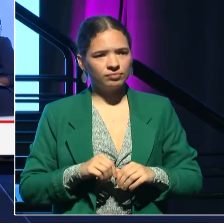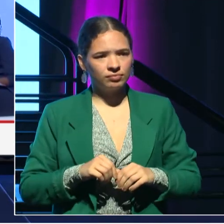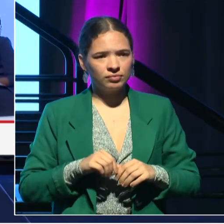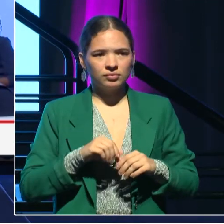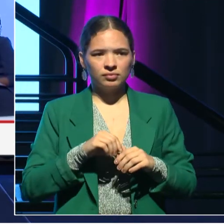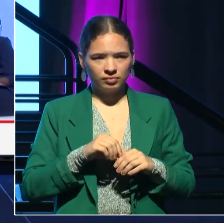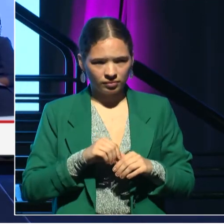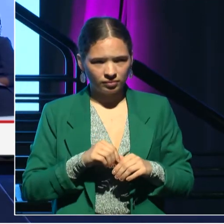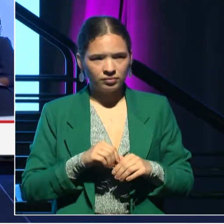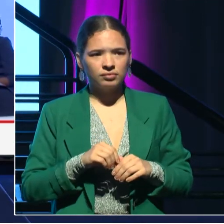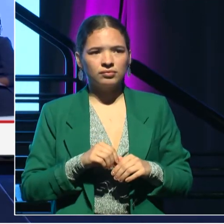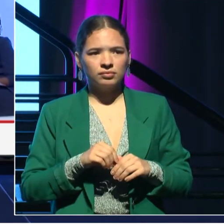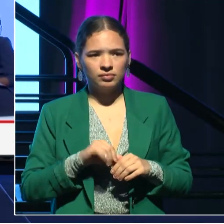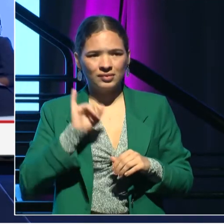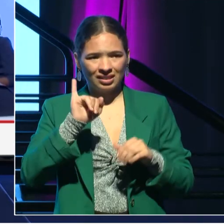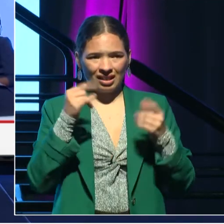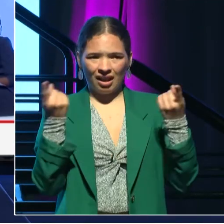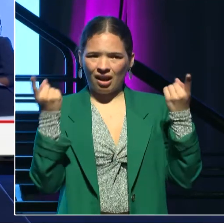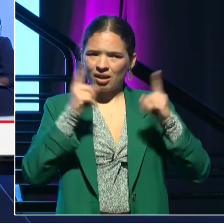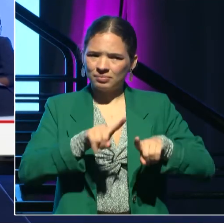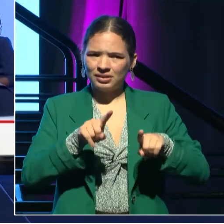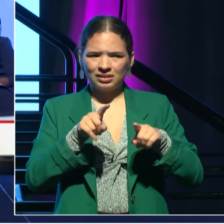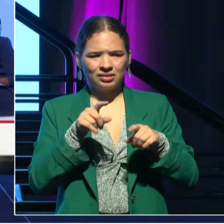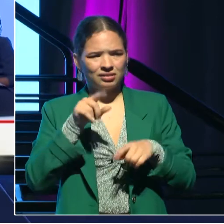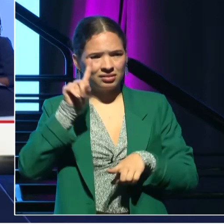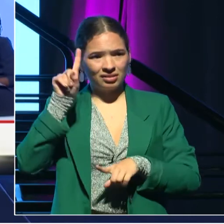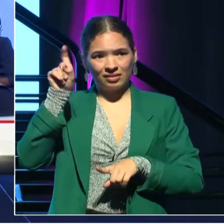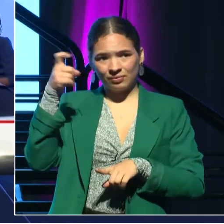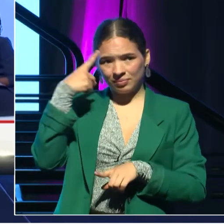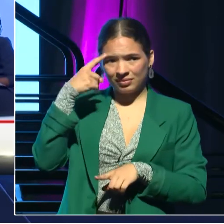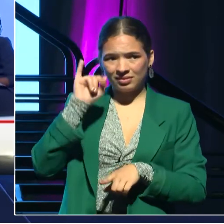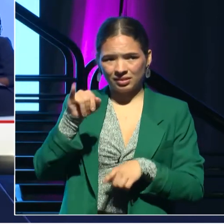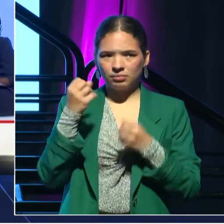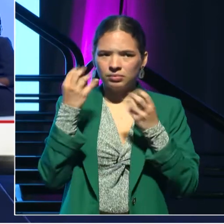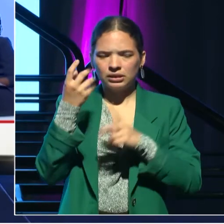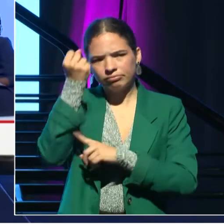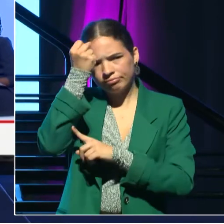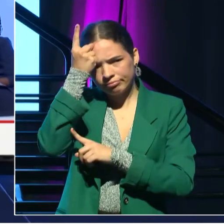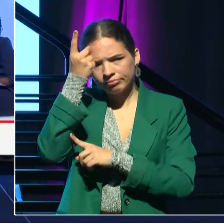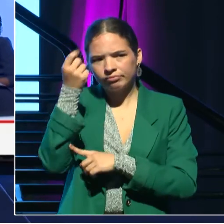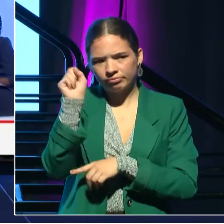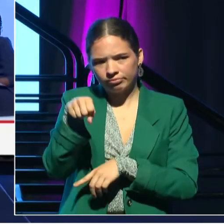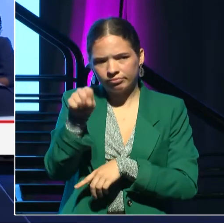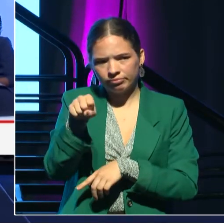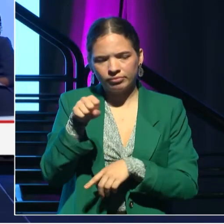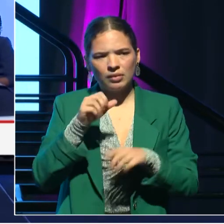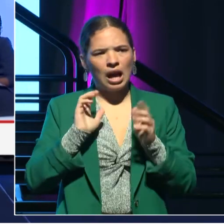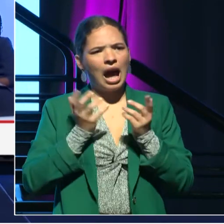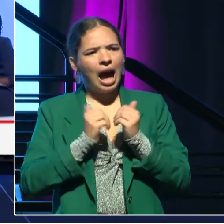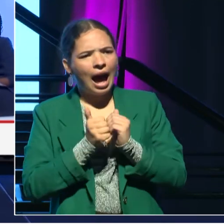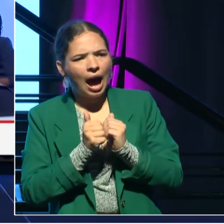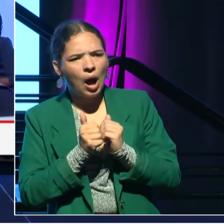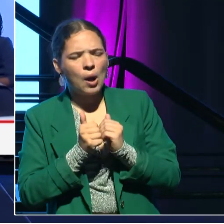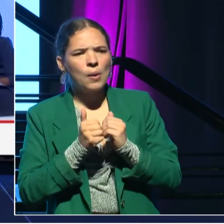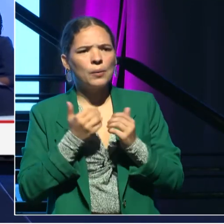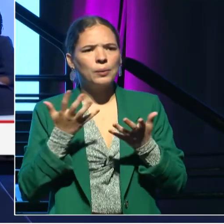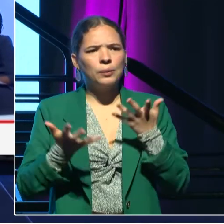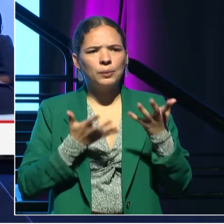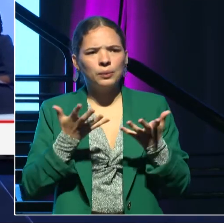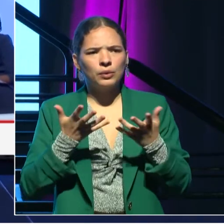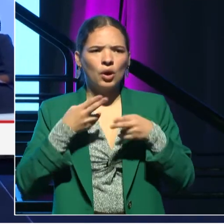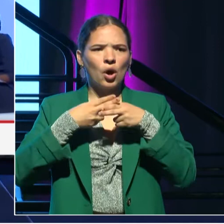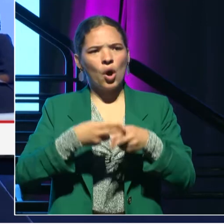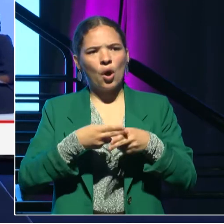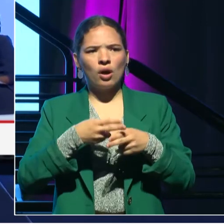it happens a lot in governments. I'm sure you can understand how if it gets called a women's